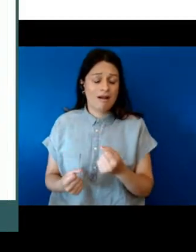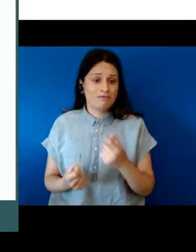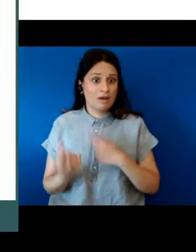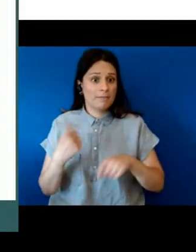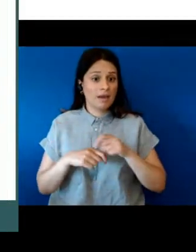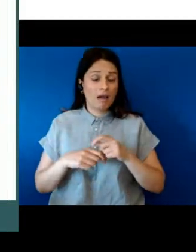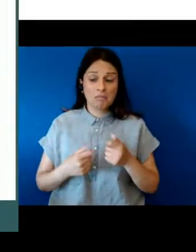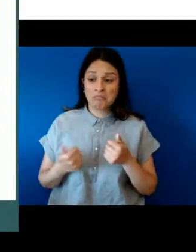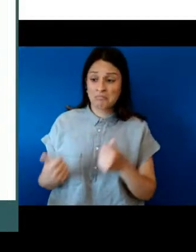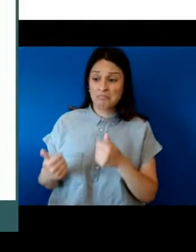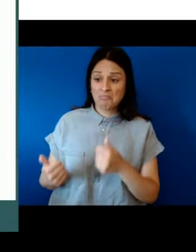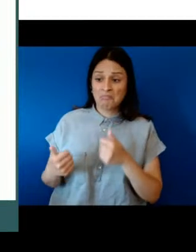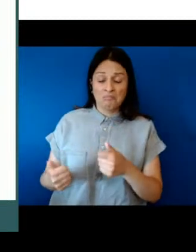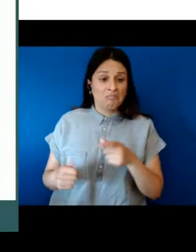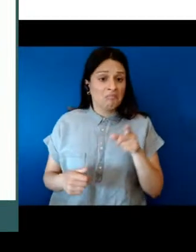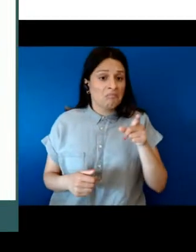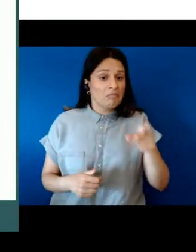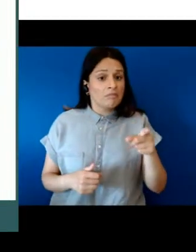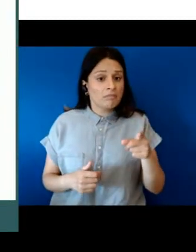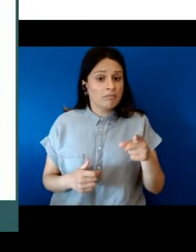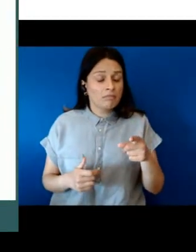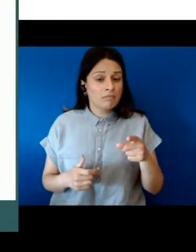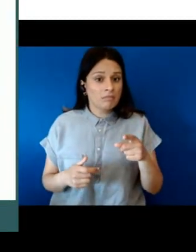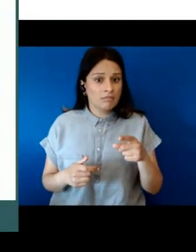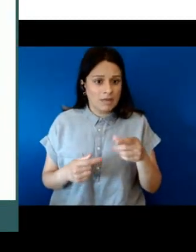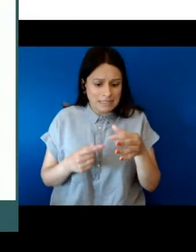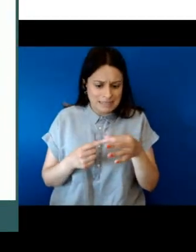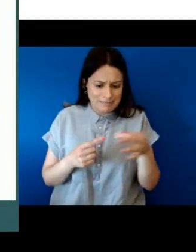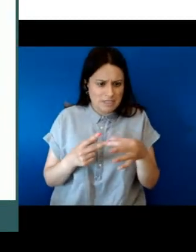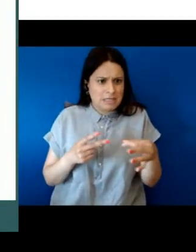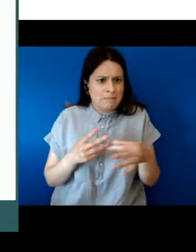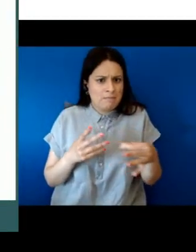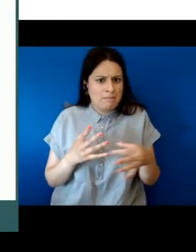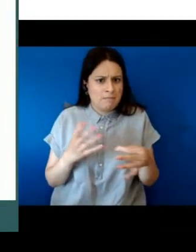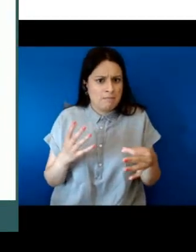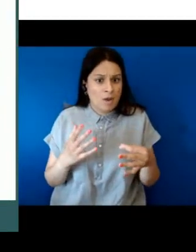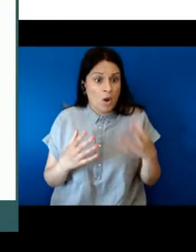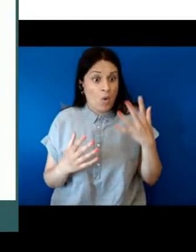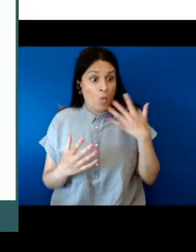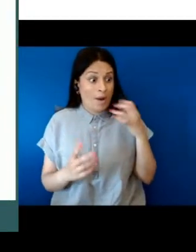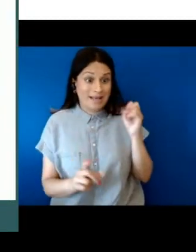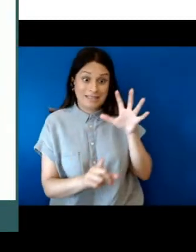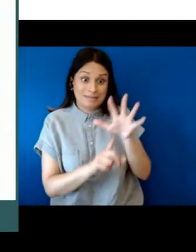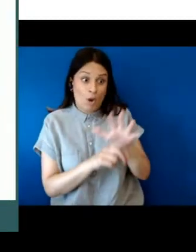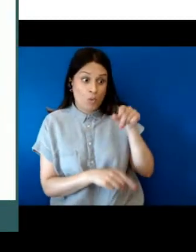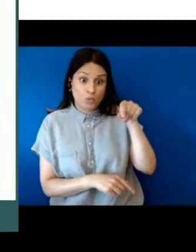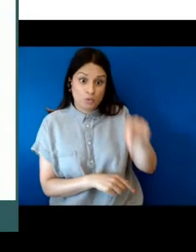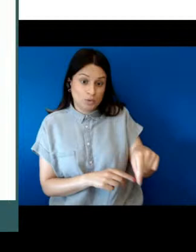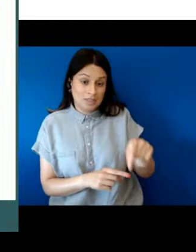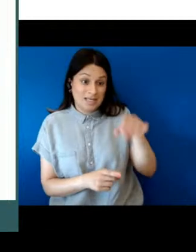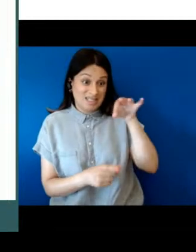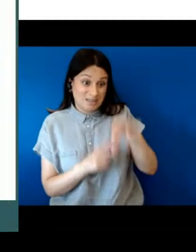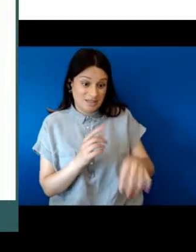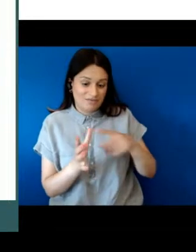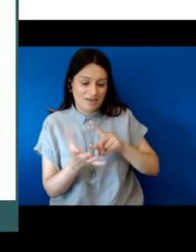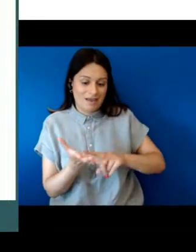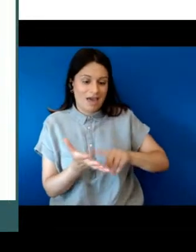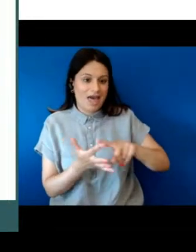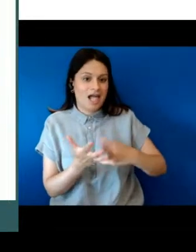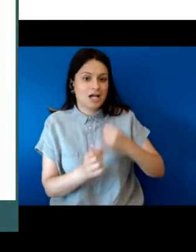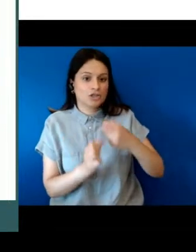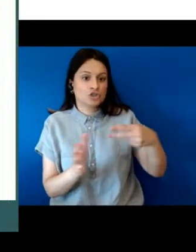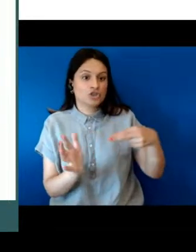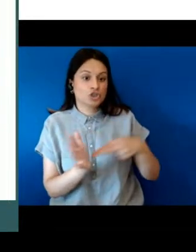then they suffer symptoms on exposure to that allergen, then this is what we will